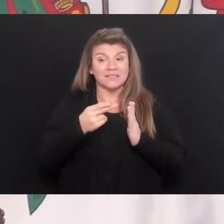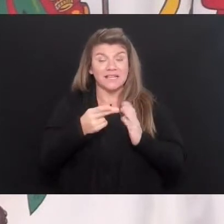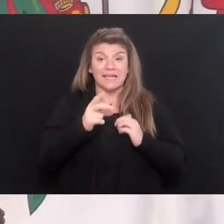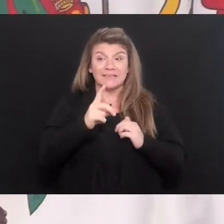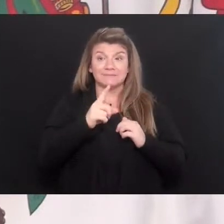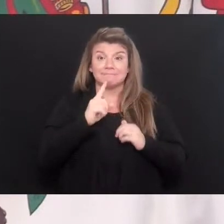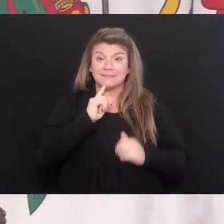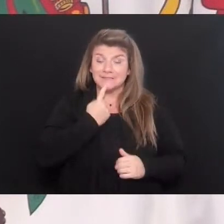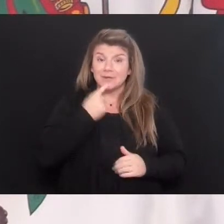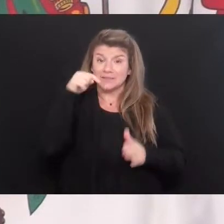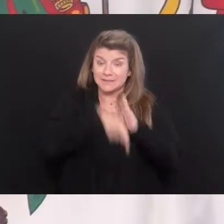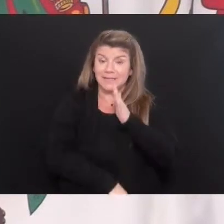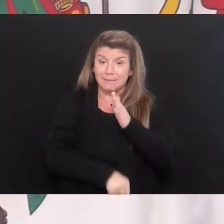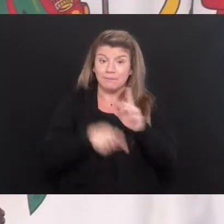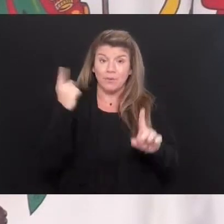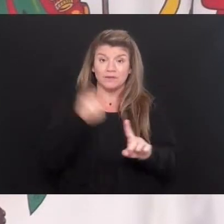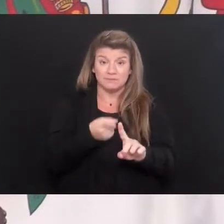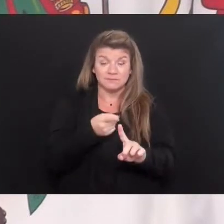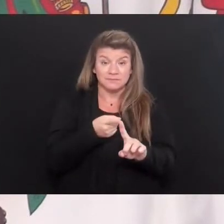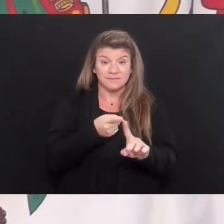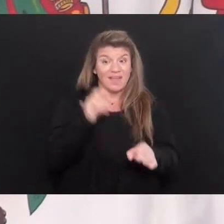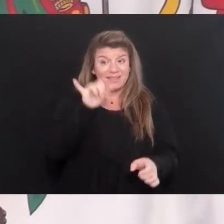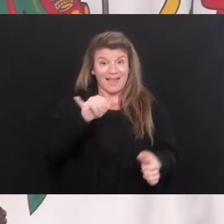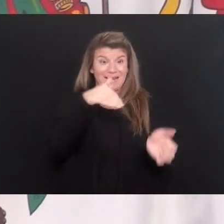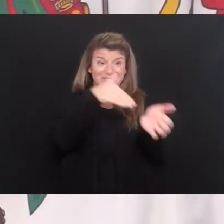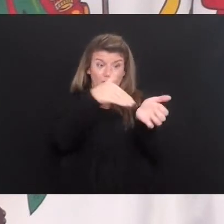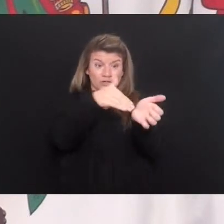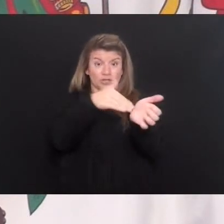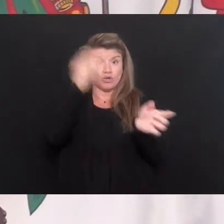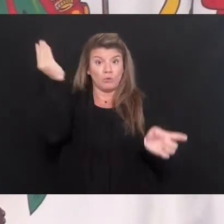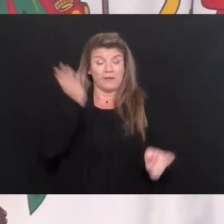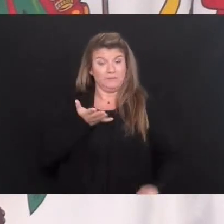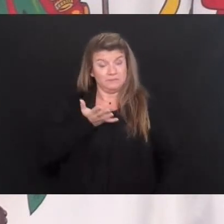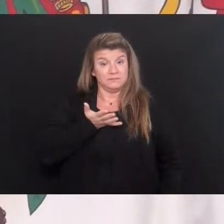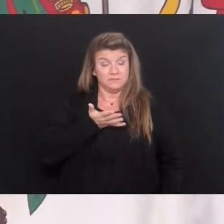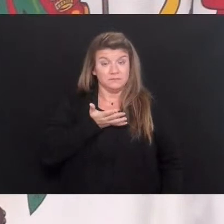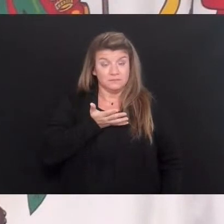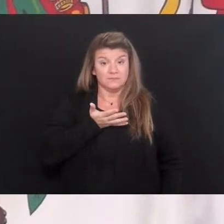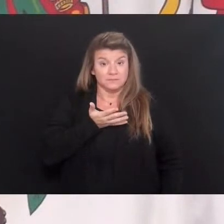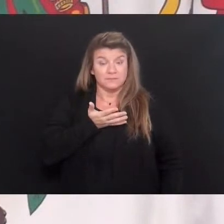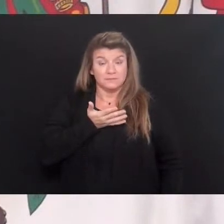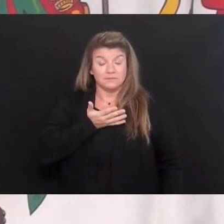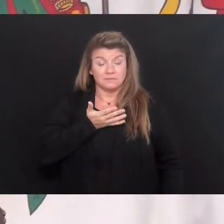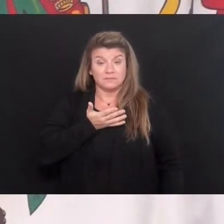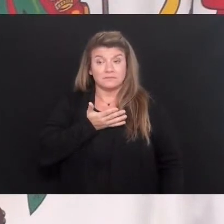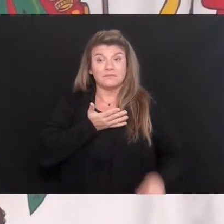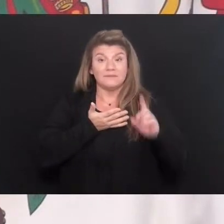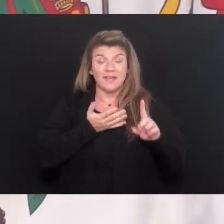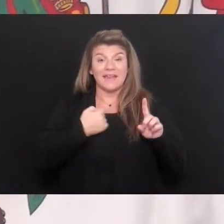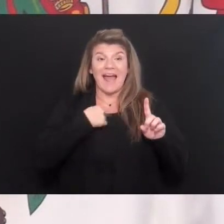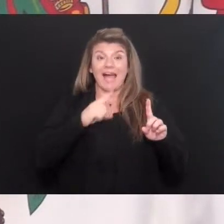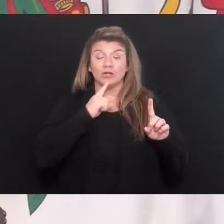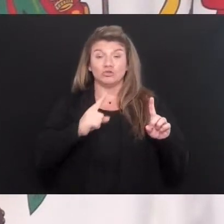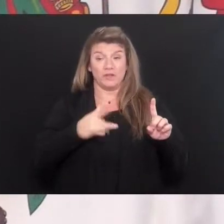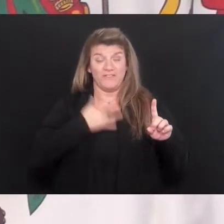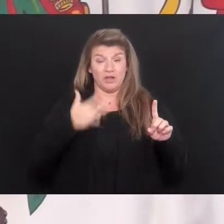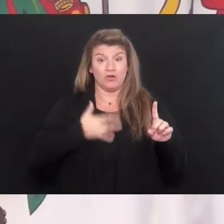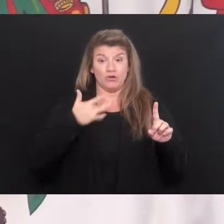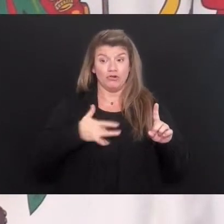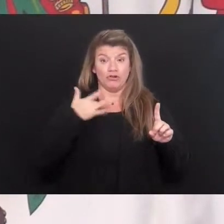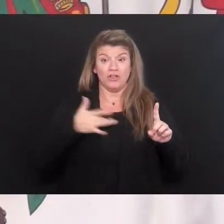point that a doctor has made to me, and I think that it is